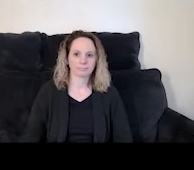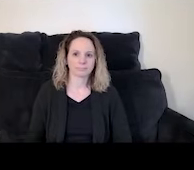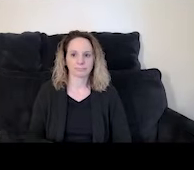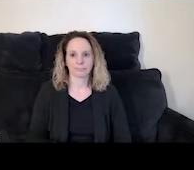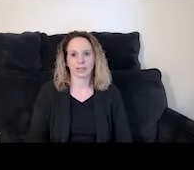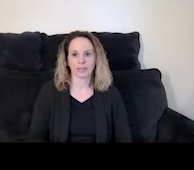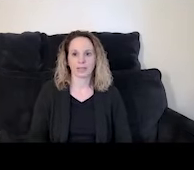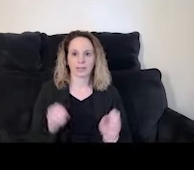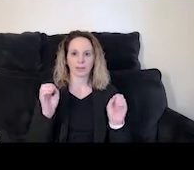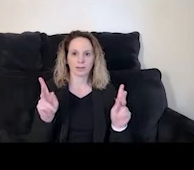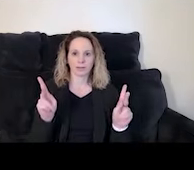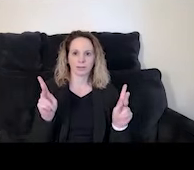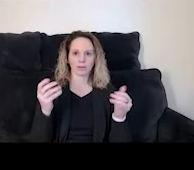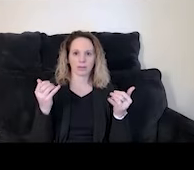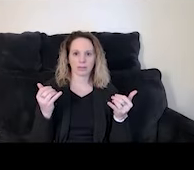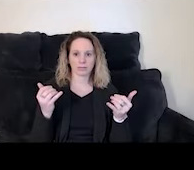Hey,